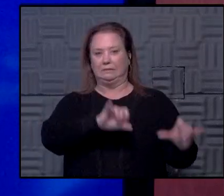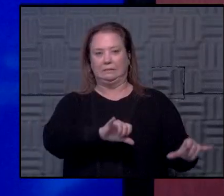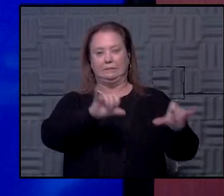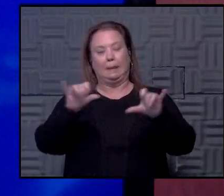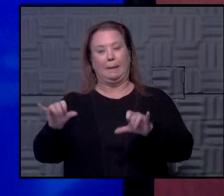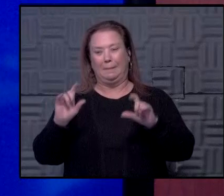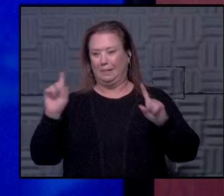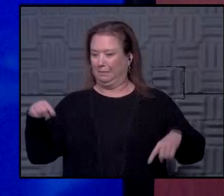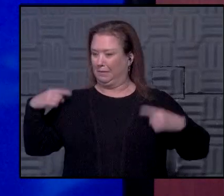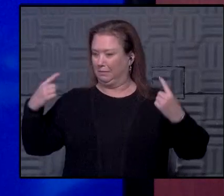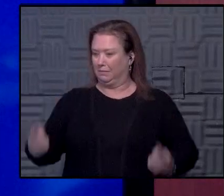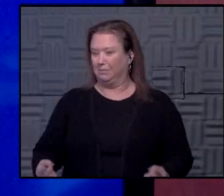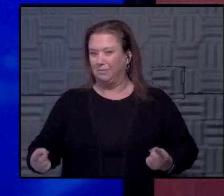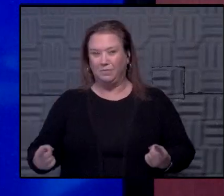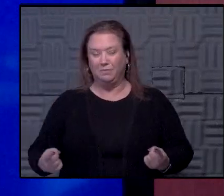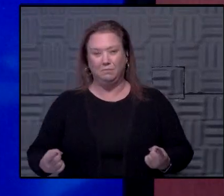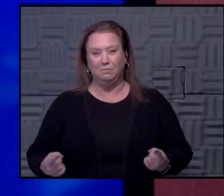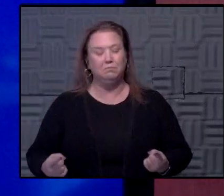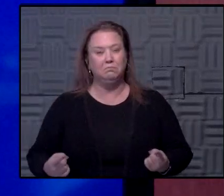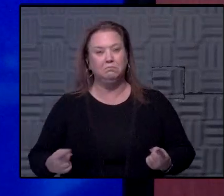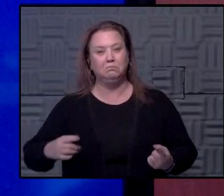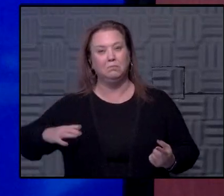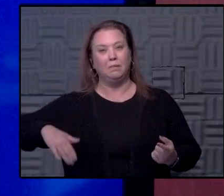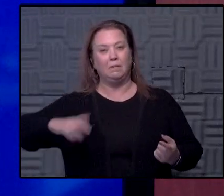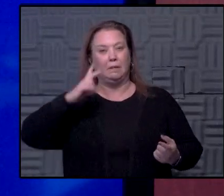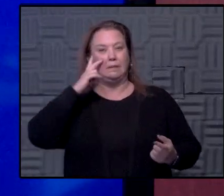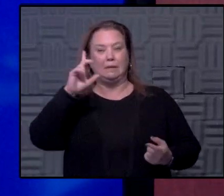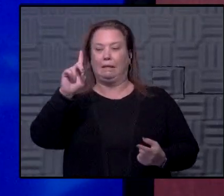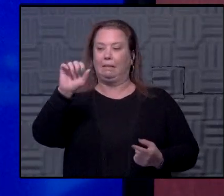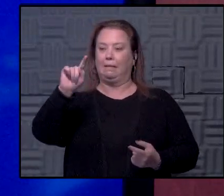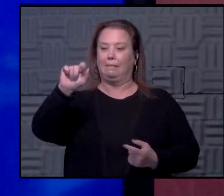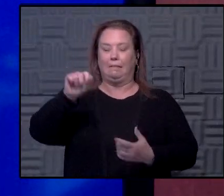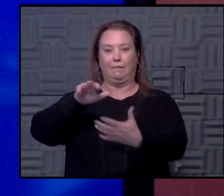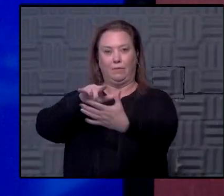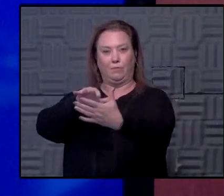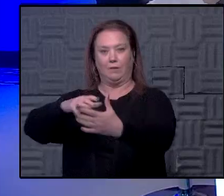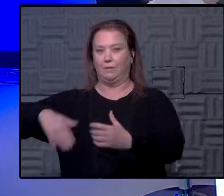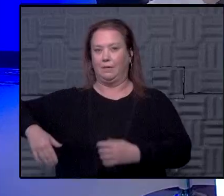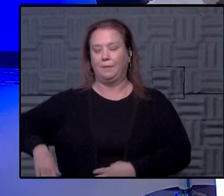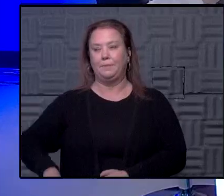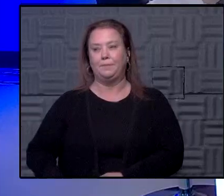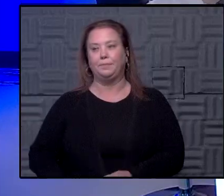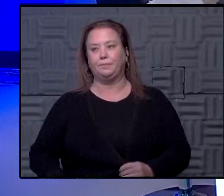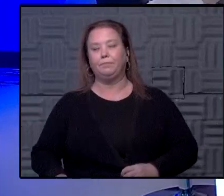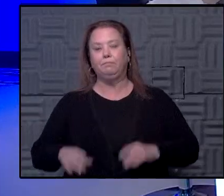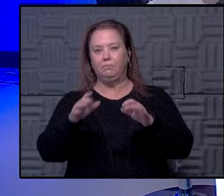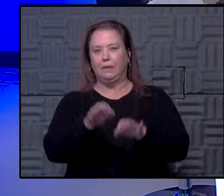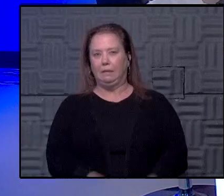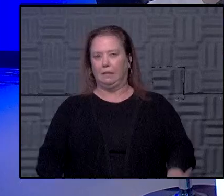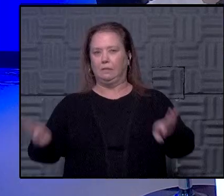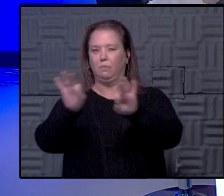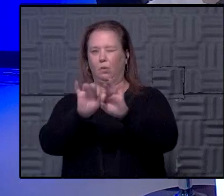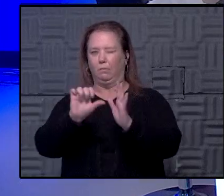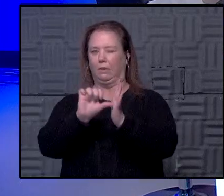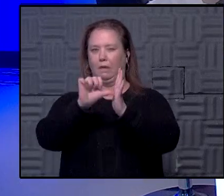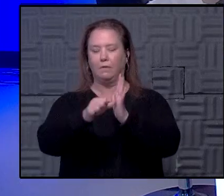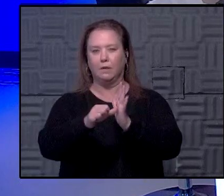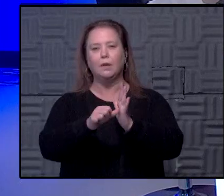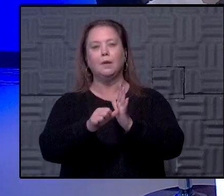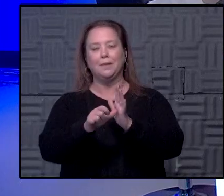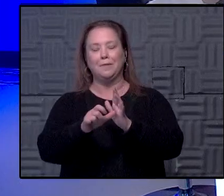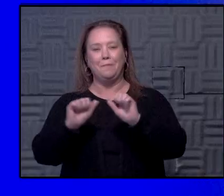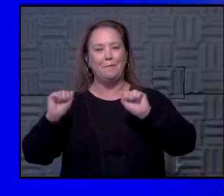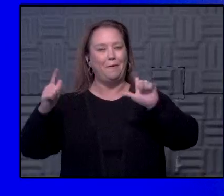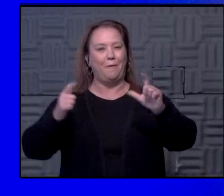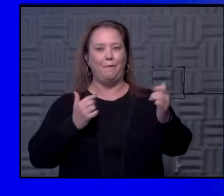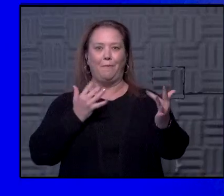to date, so far, guys, we haven't actually seen the data from the trials, right, Dana? That's the important part. And I know everybody is waiting for